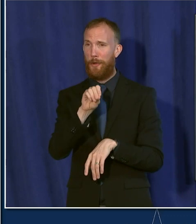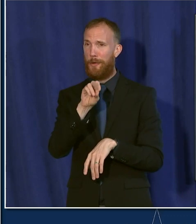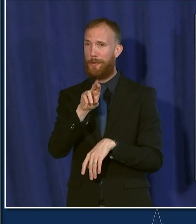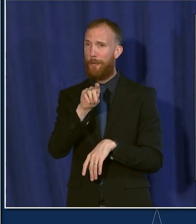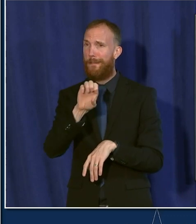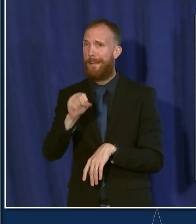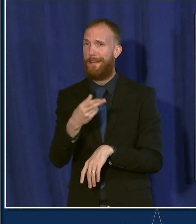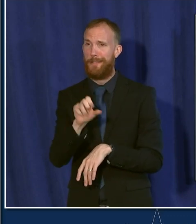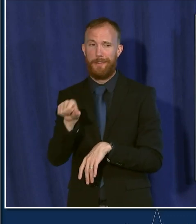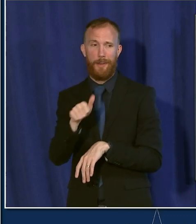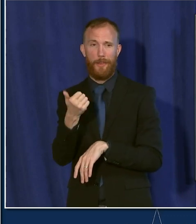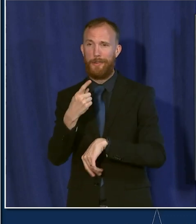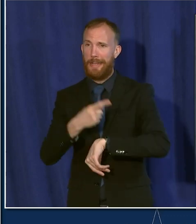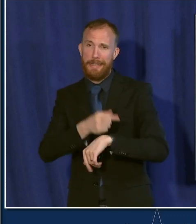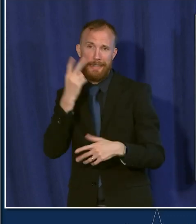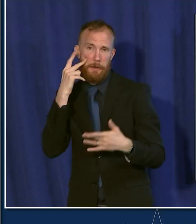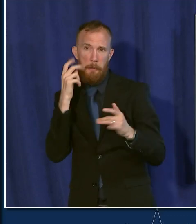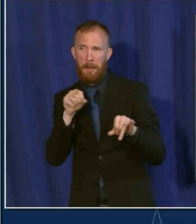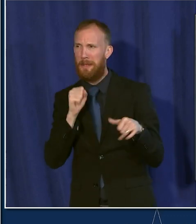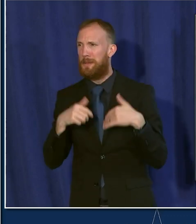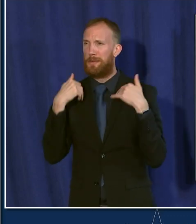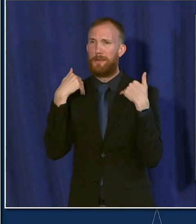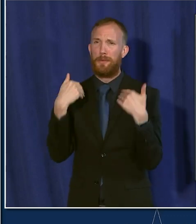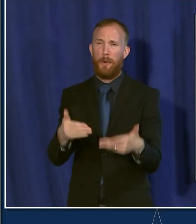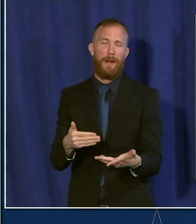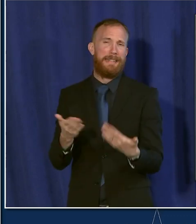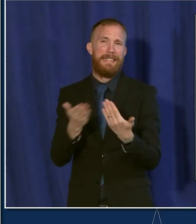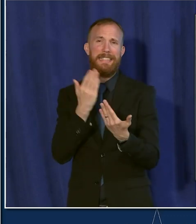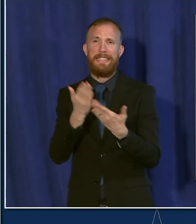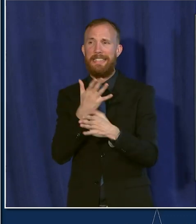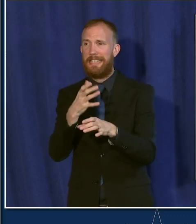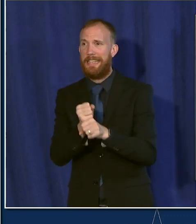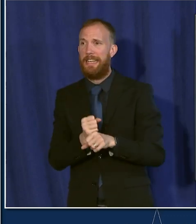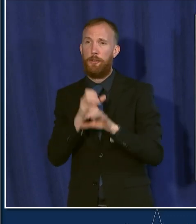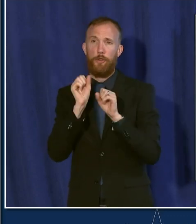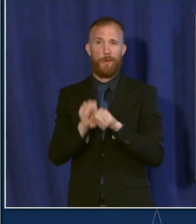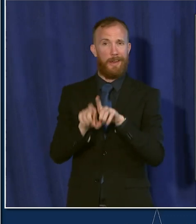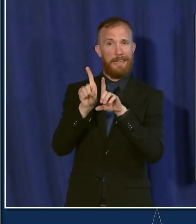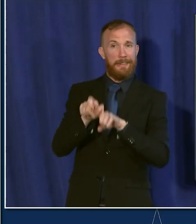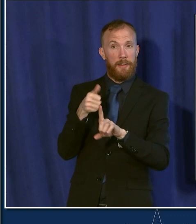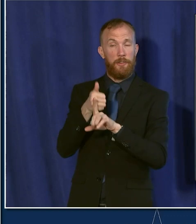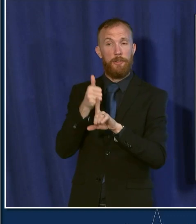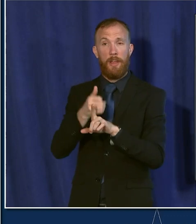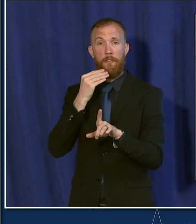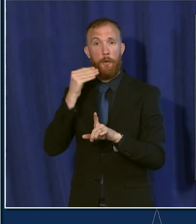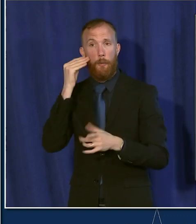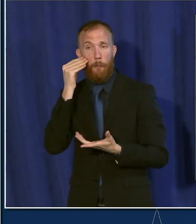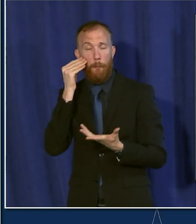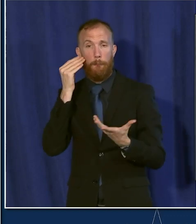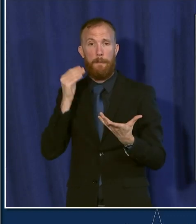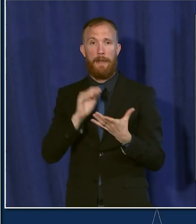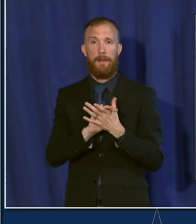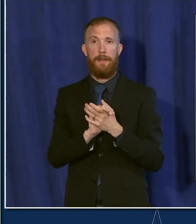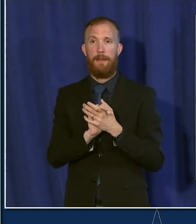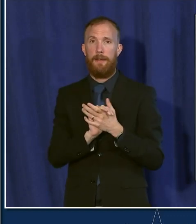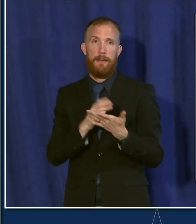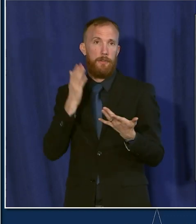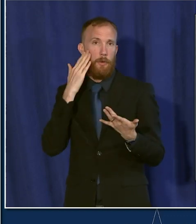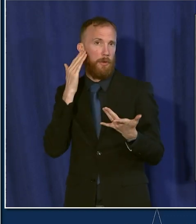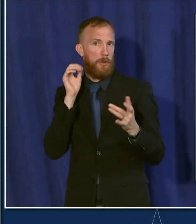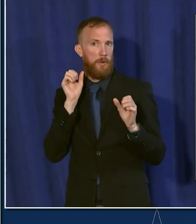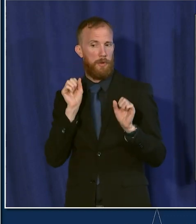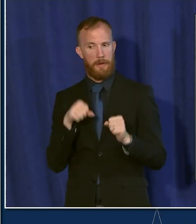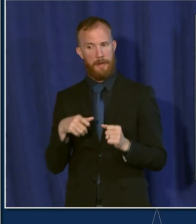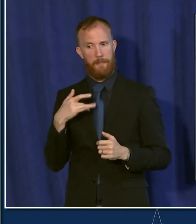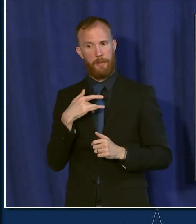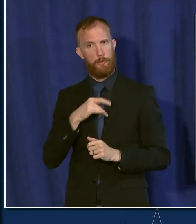symptoms, please, you know, get the test. And you can do a home one easily, and you know, have and feel comfortable about that. You